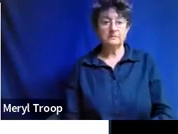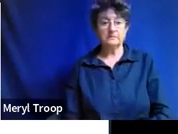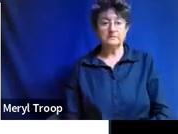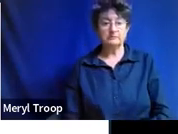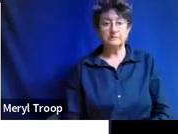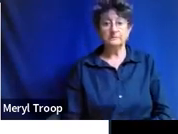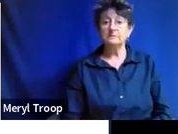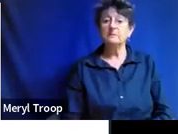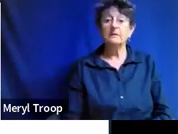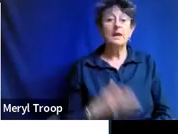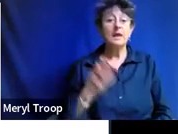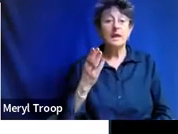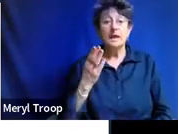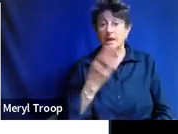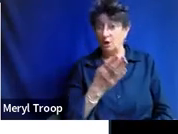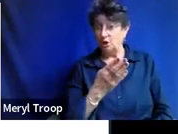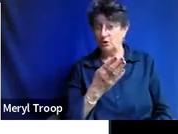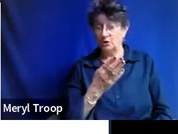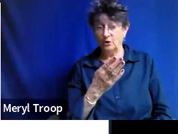And then here,